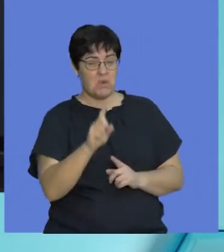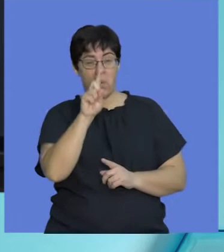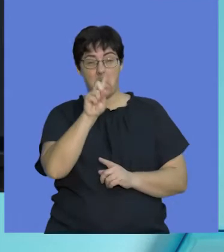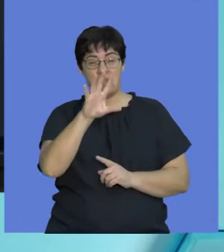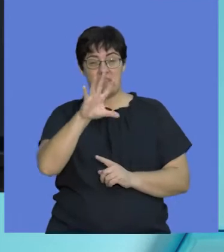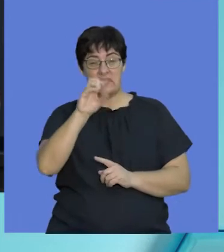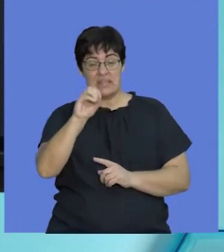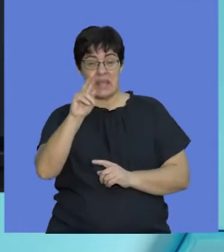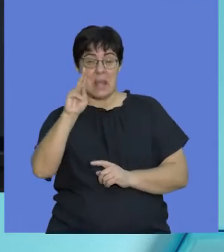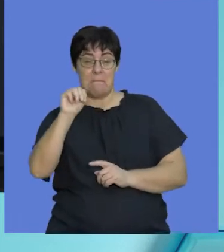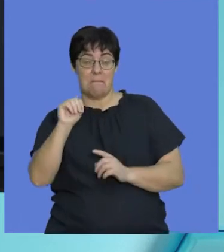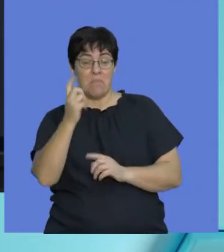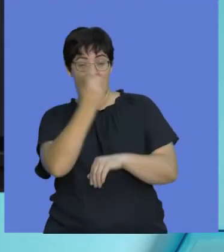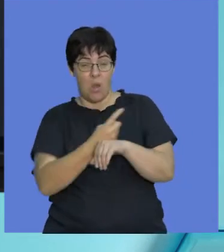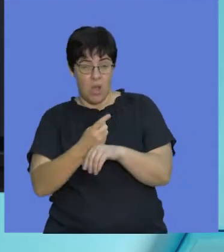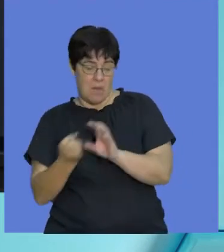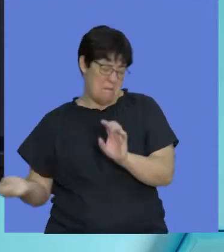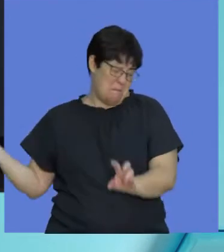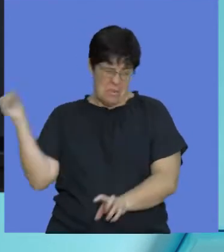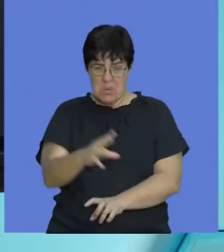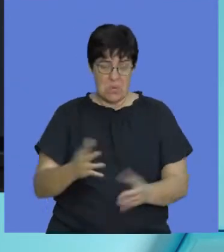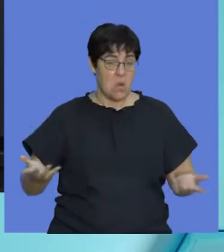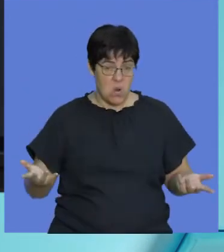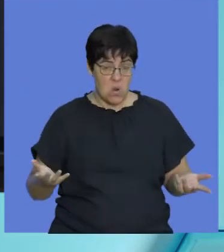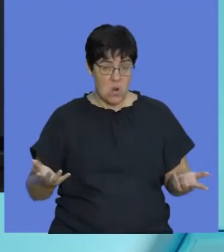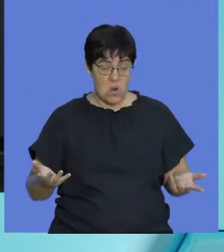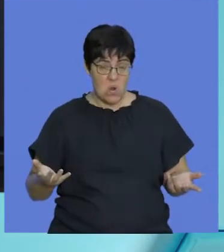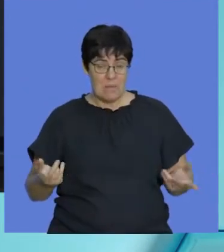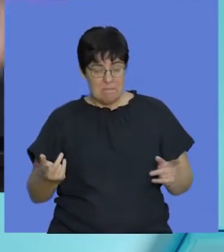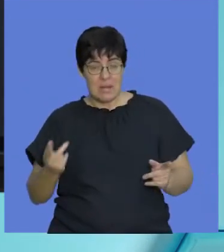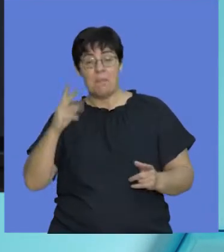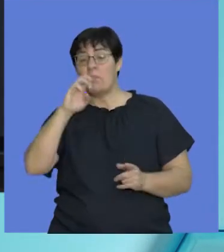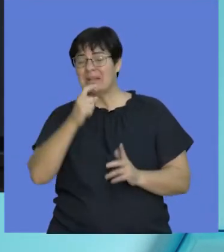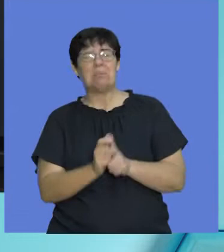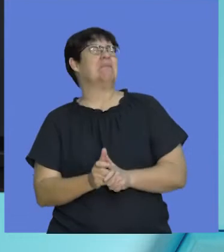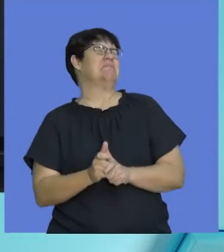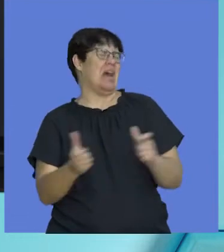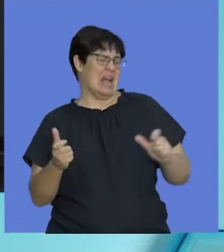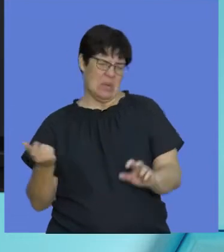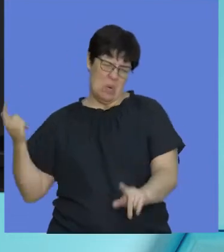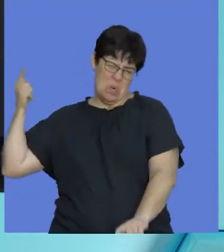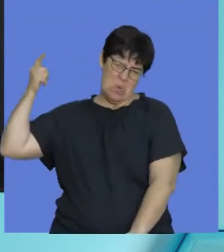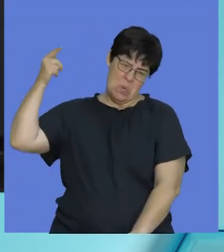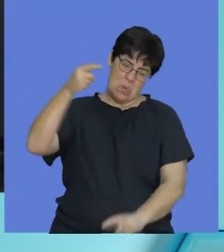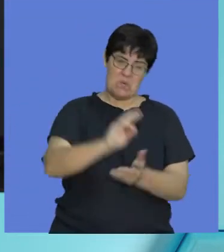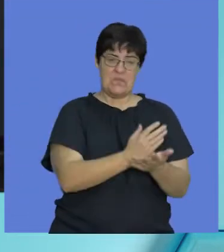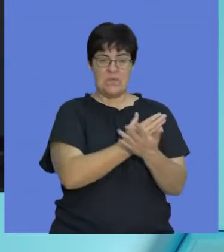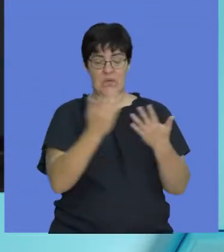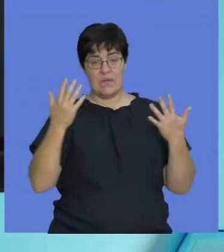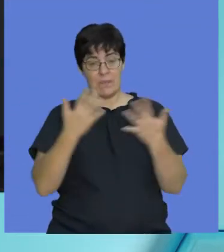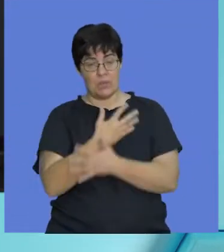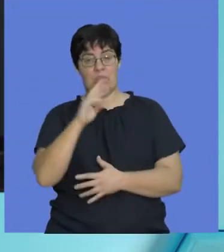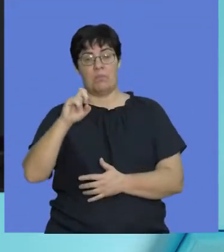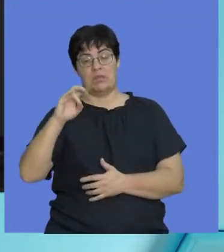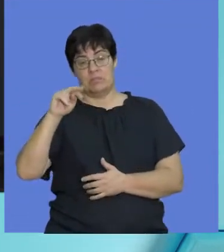ball at like 150 kilometers per hour, heaven forbid, big momentum, okay? Very